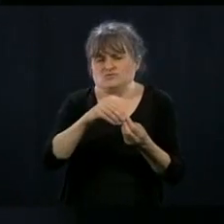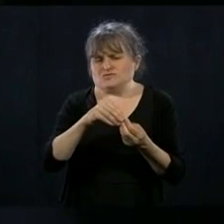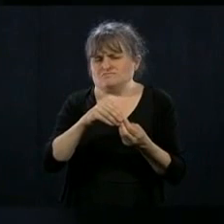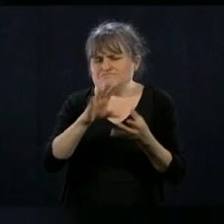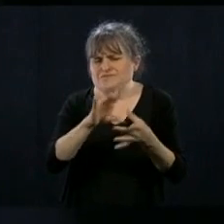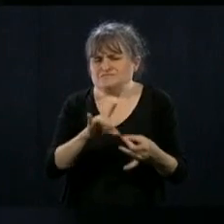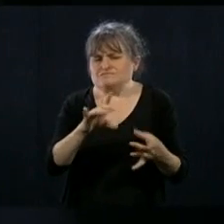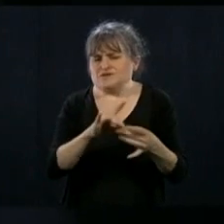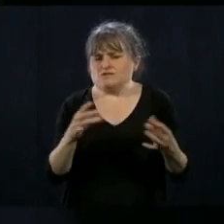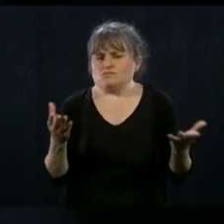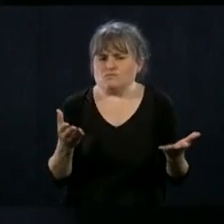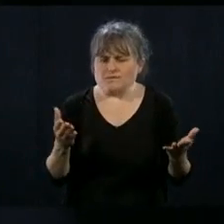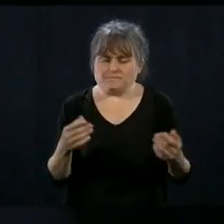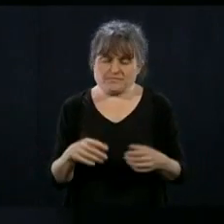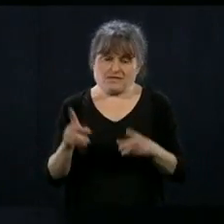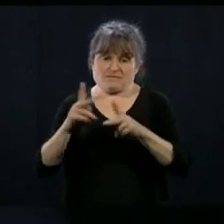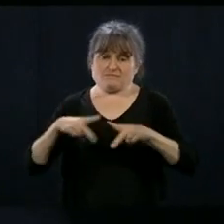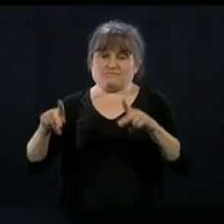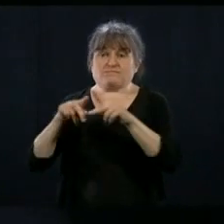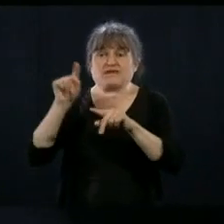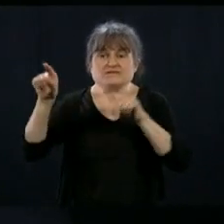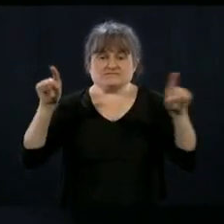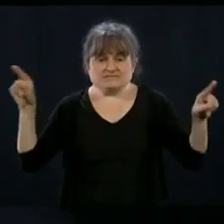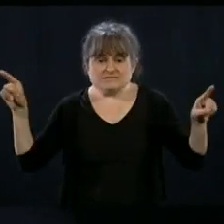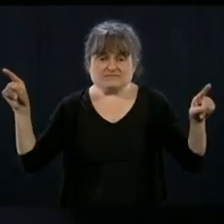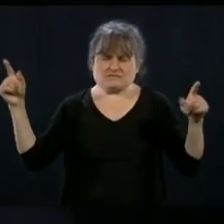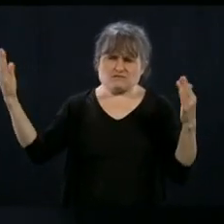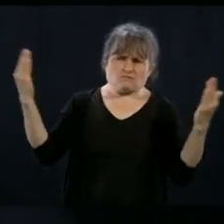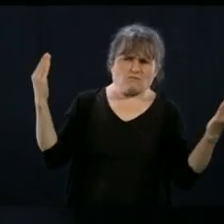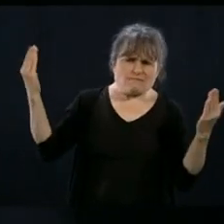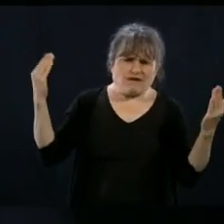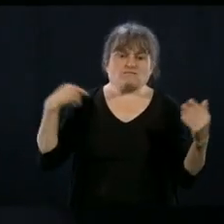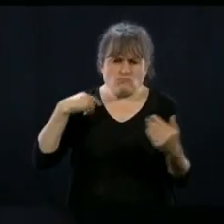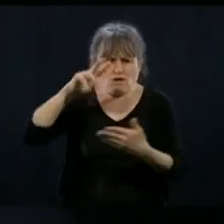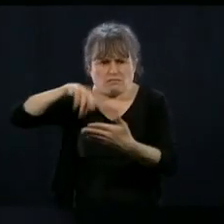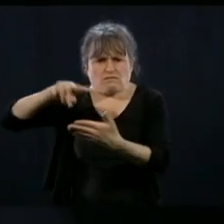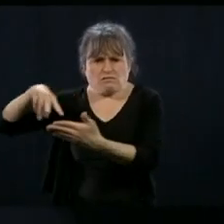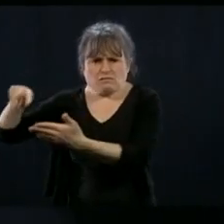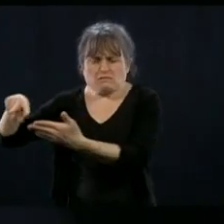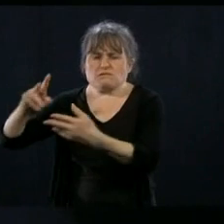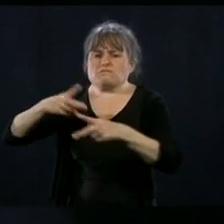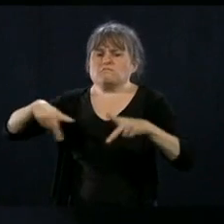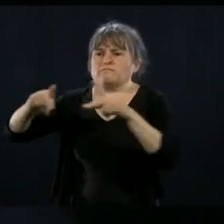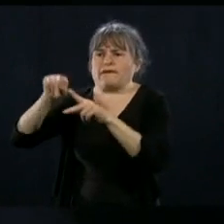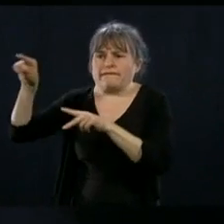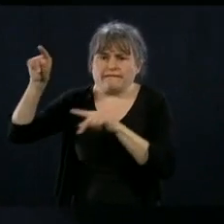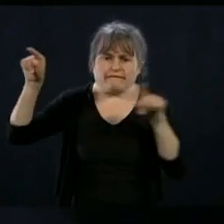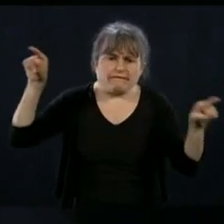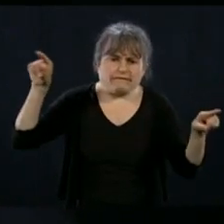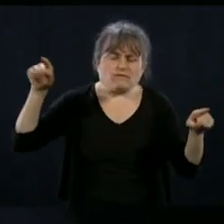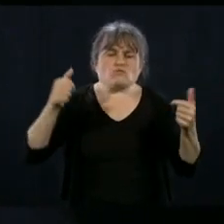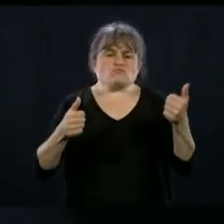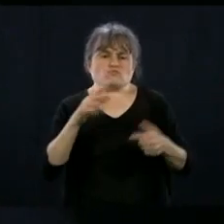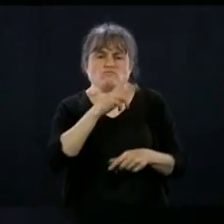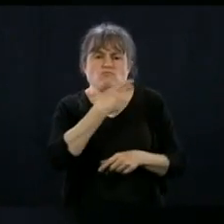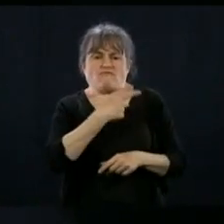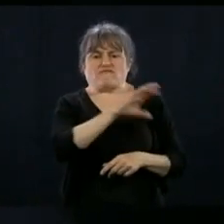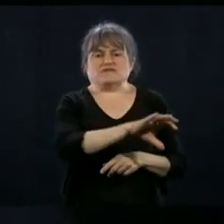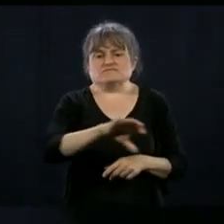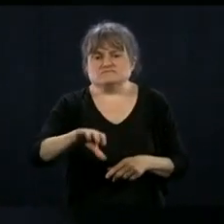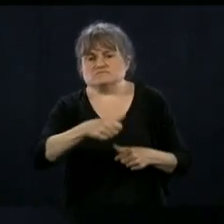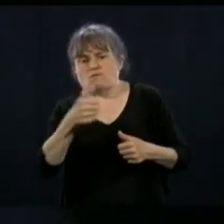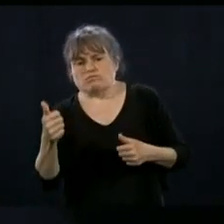where people are making comparisons with elsewhere in the world, other provinces, other states, other countries. We have to